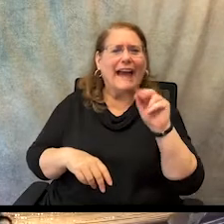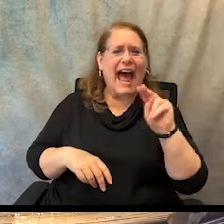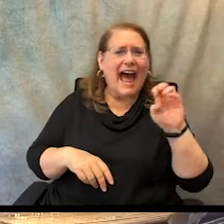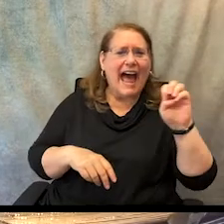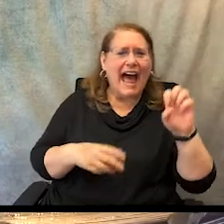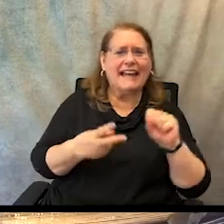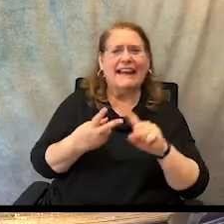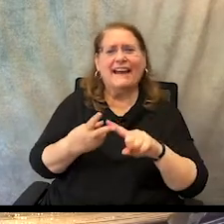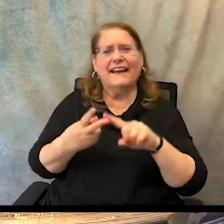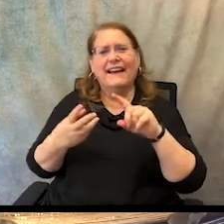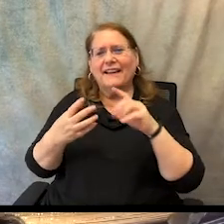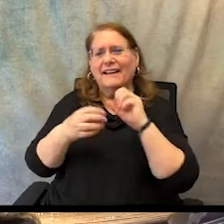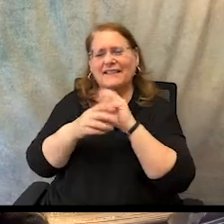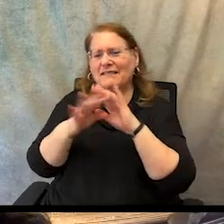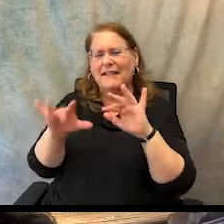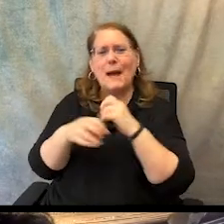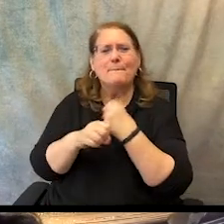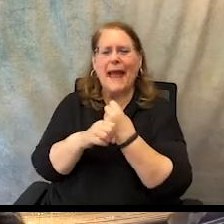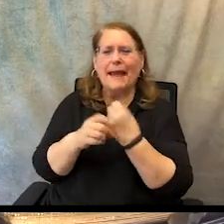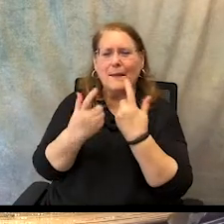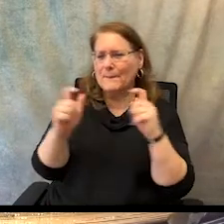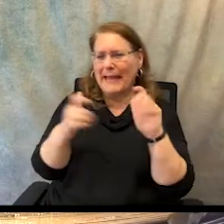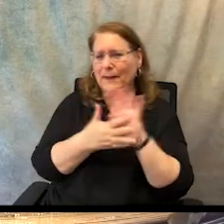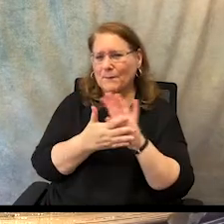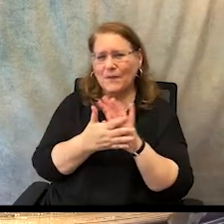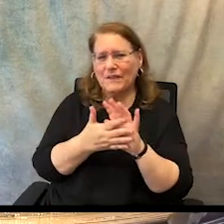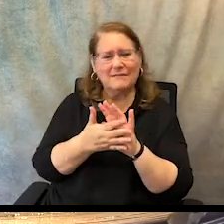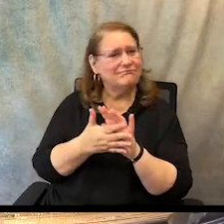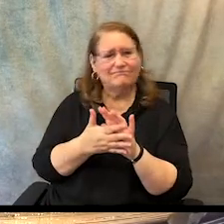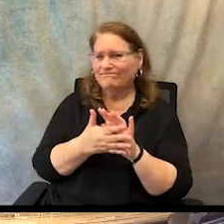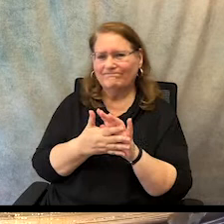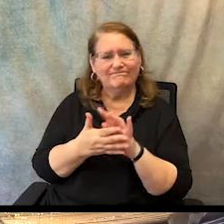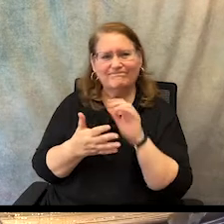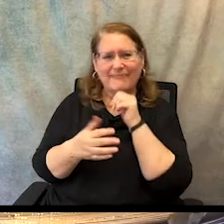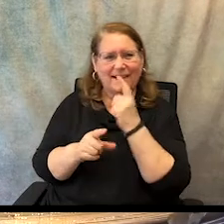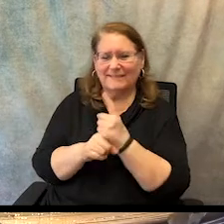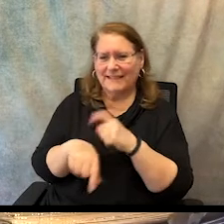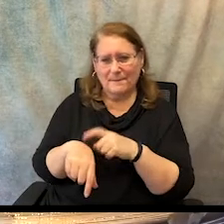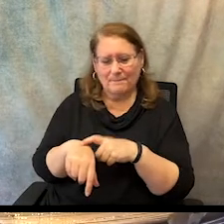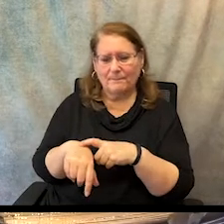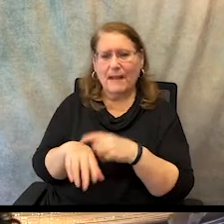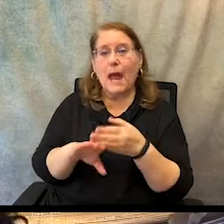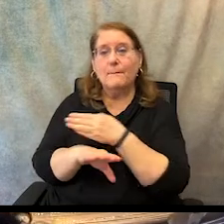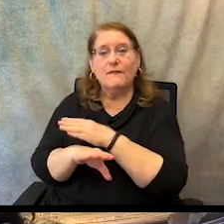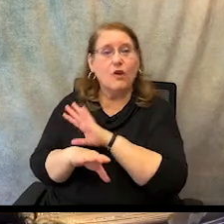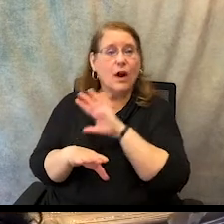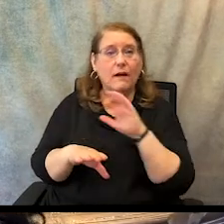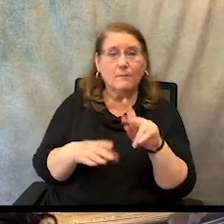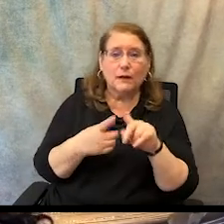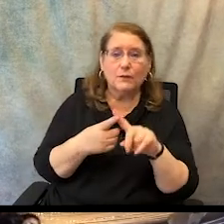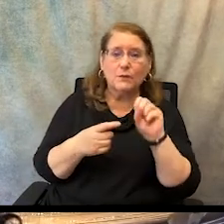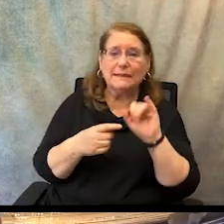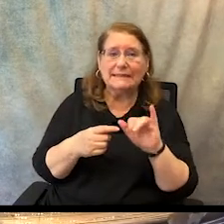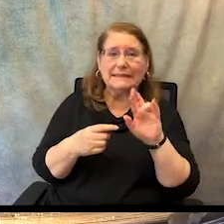Venice, and you know, and make big movies. And that's what that time. But when I came to Syria, that was